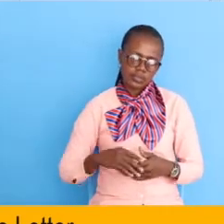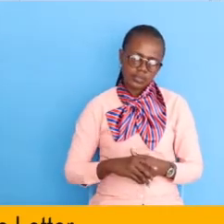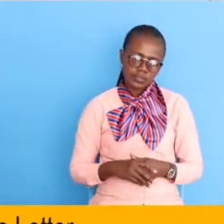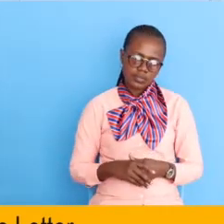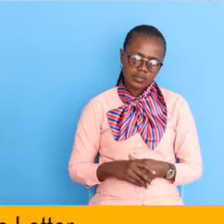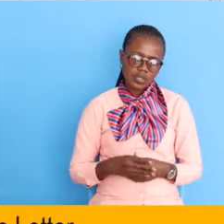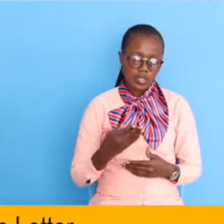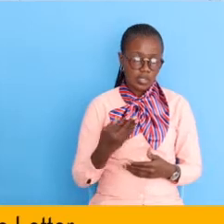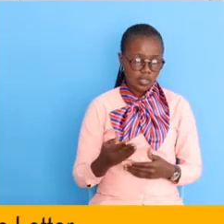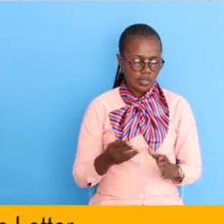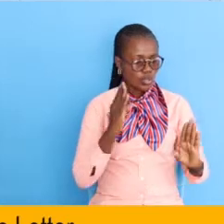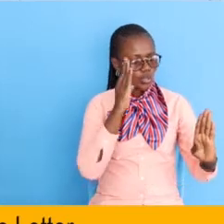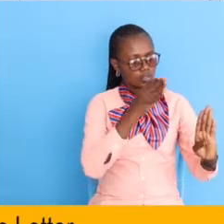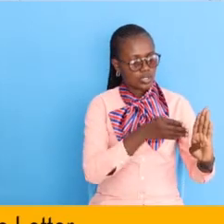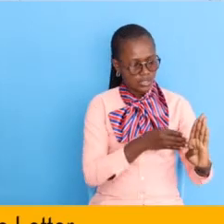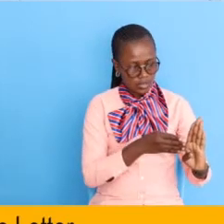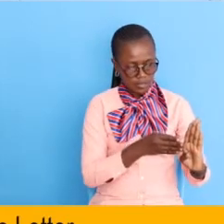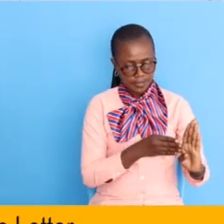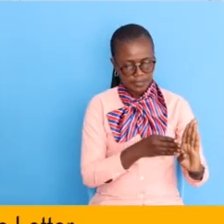That is under the content.